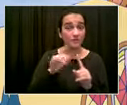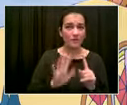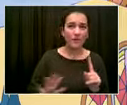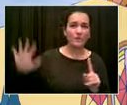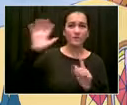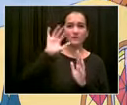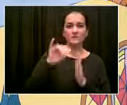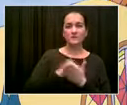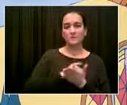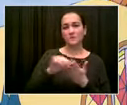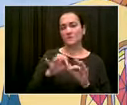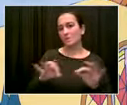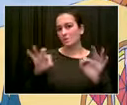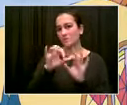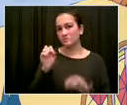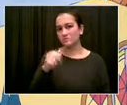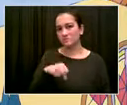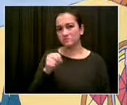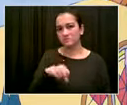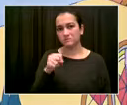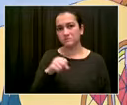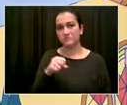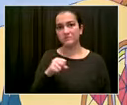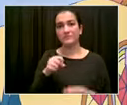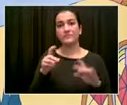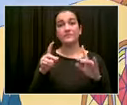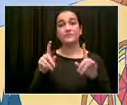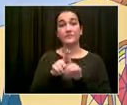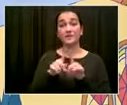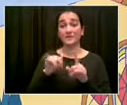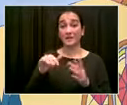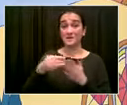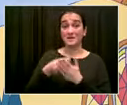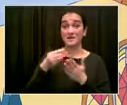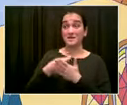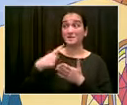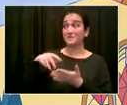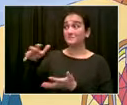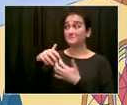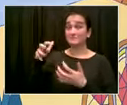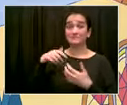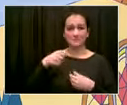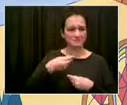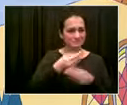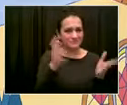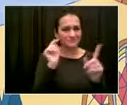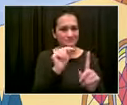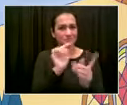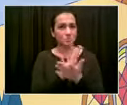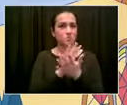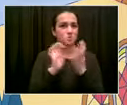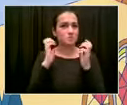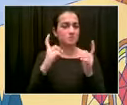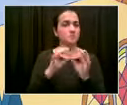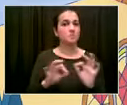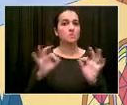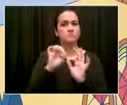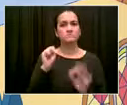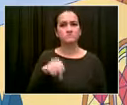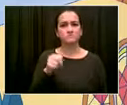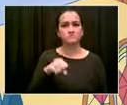to make sure that something like Summer Rising could continue to grow. It was 200,000 kids. It could be hundreds of thousands more if we had the funding. That really